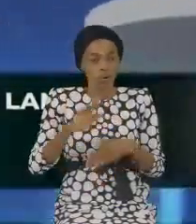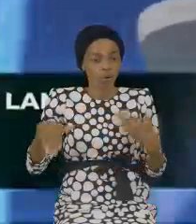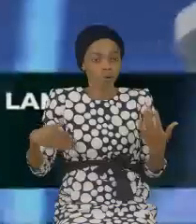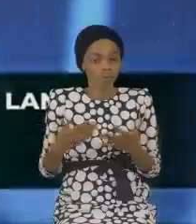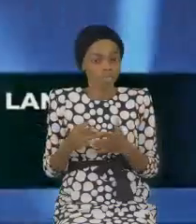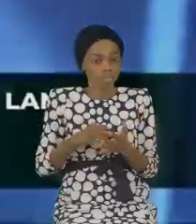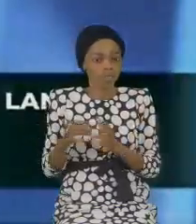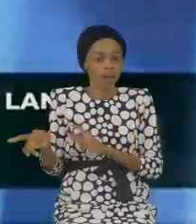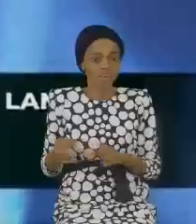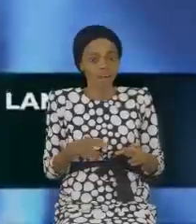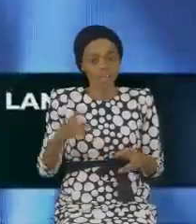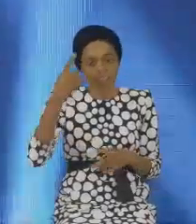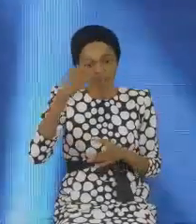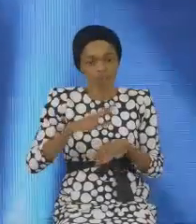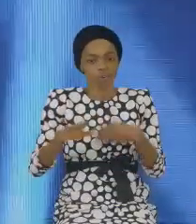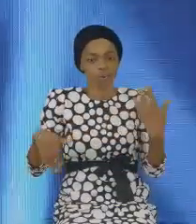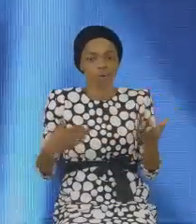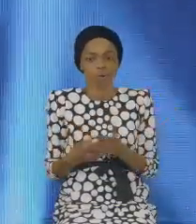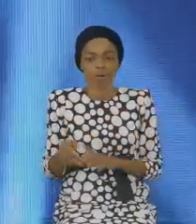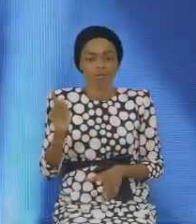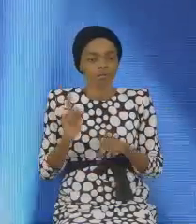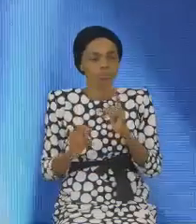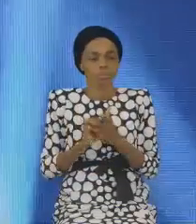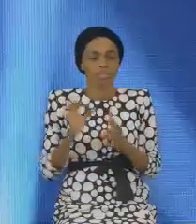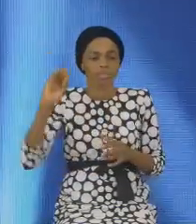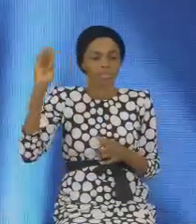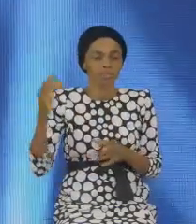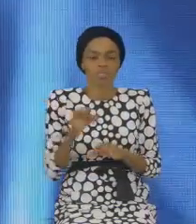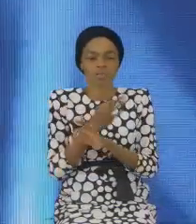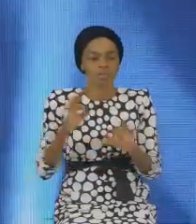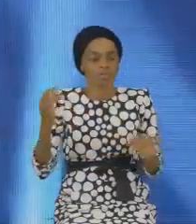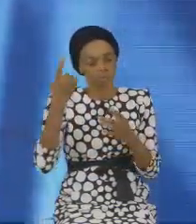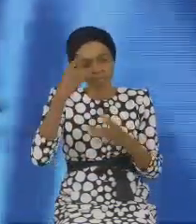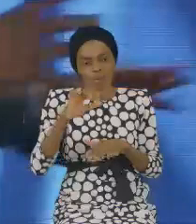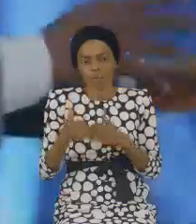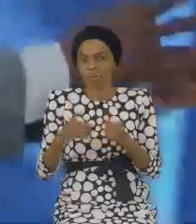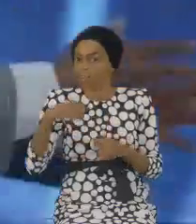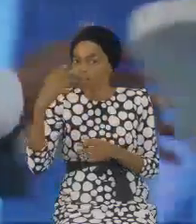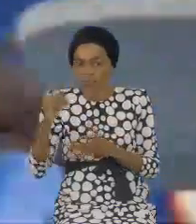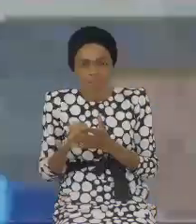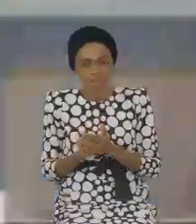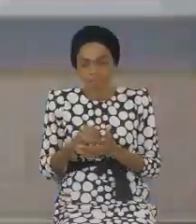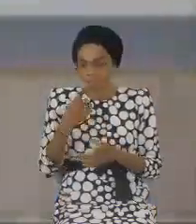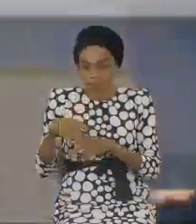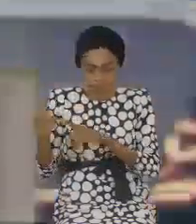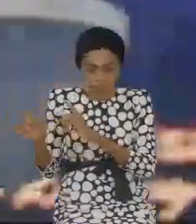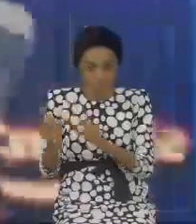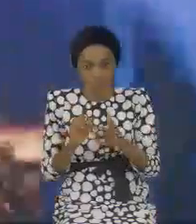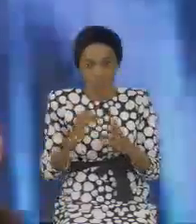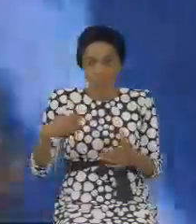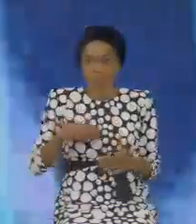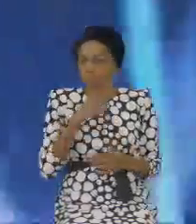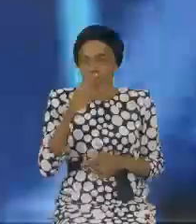the grace that forgives, that sets free, that saves, that justifies, tell them. We shouldn't be talking of other